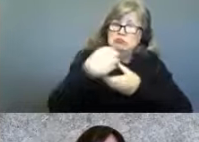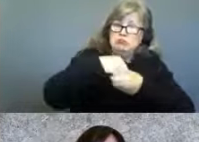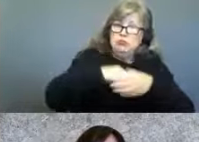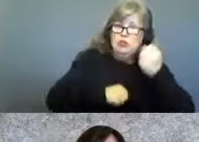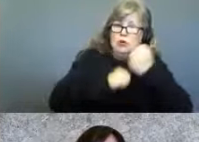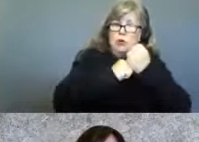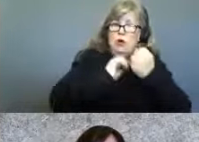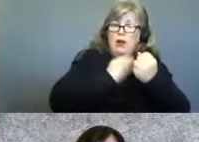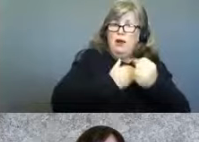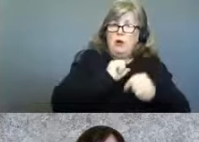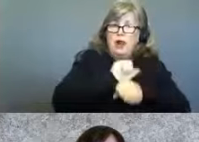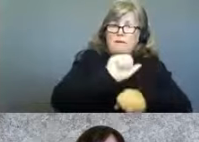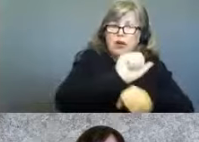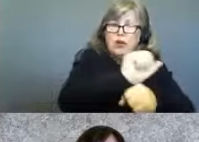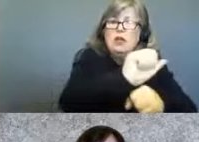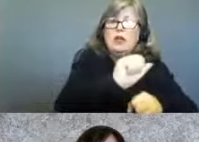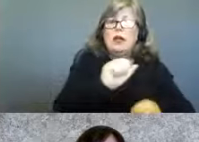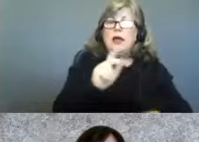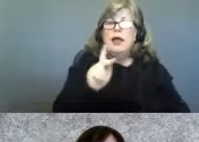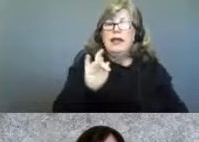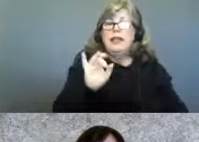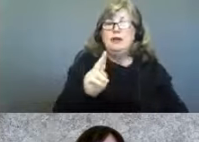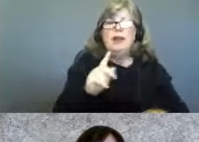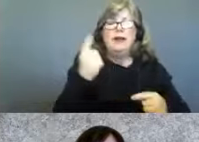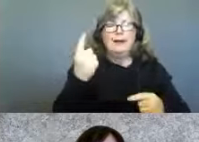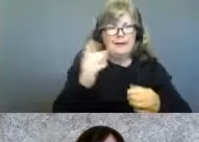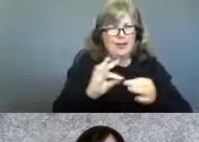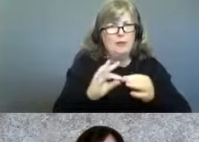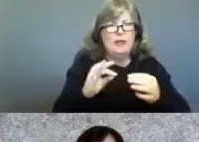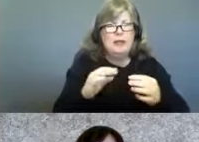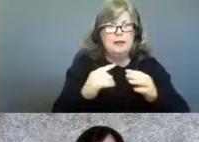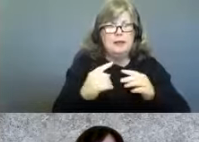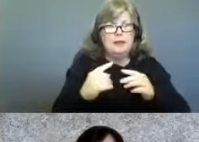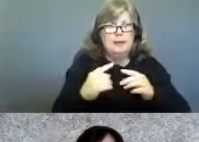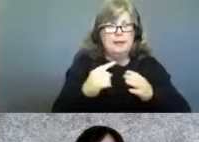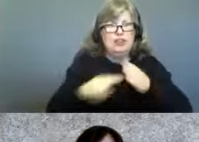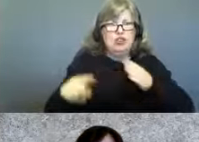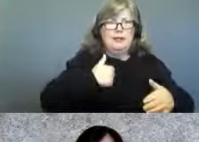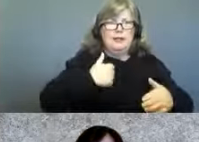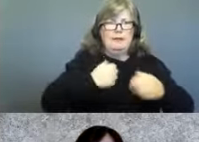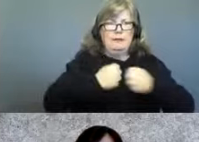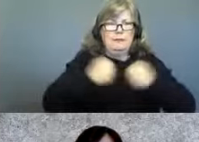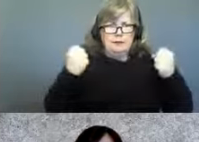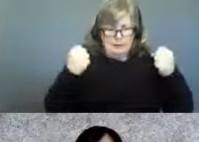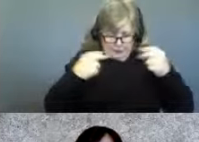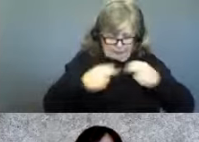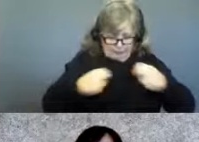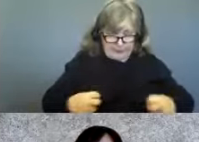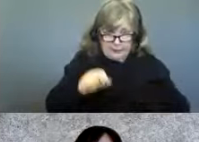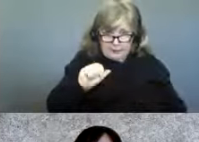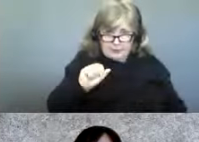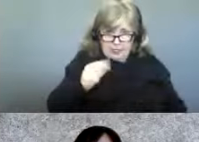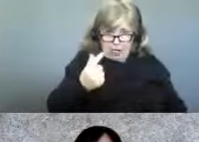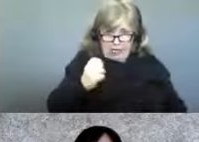said, always check your ageism and everywhere you see it, including in yourself, and start